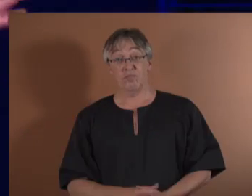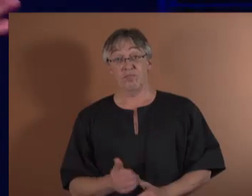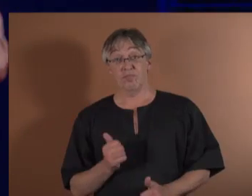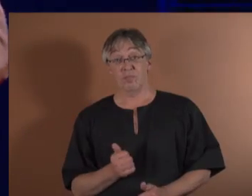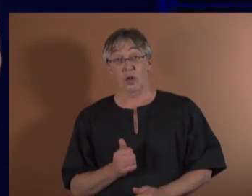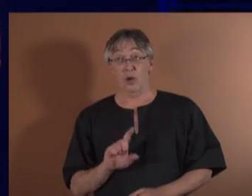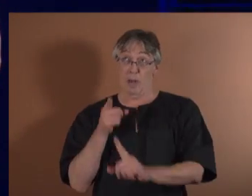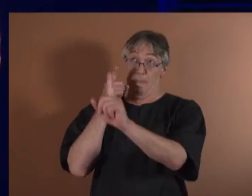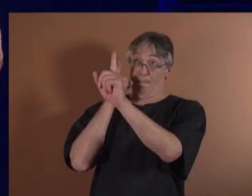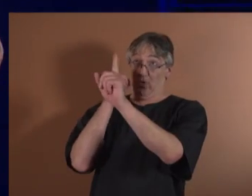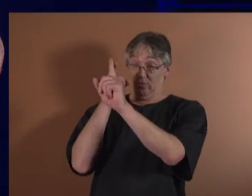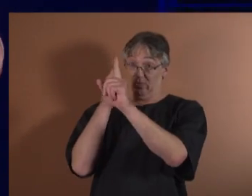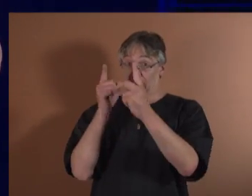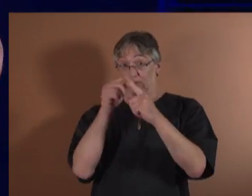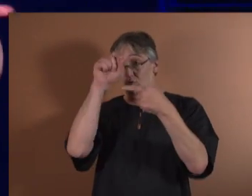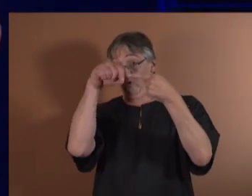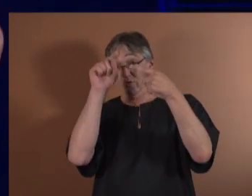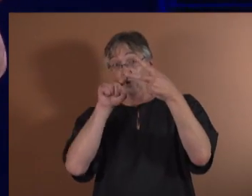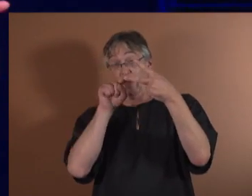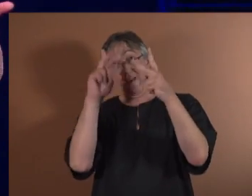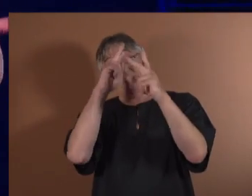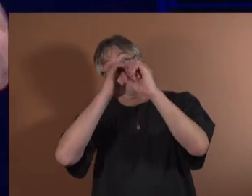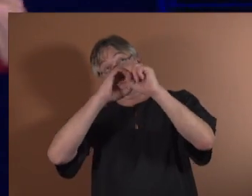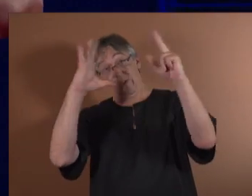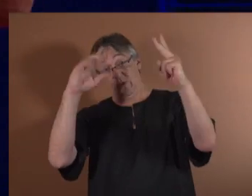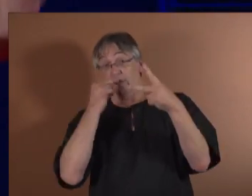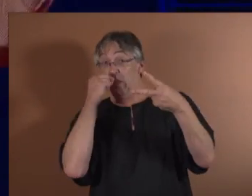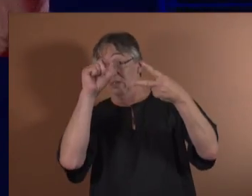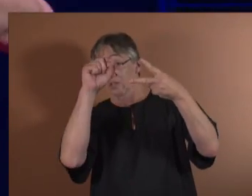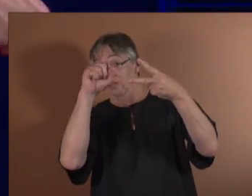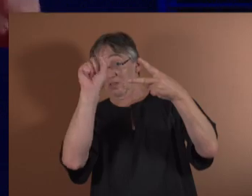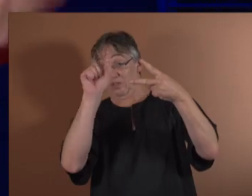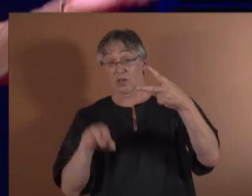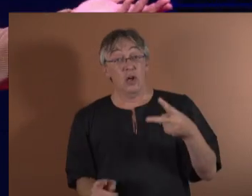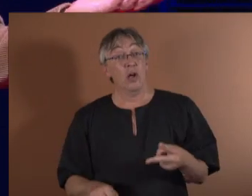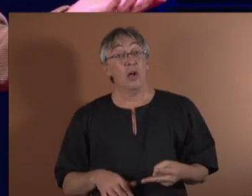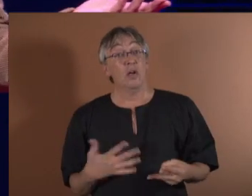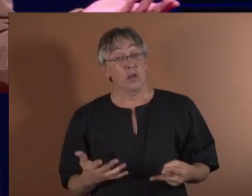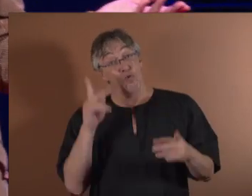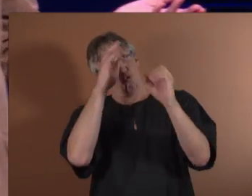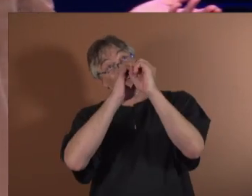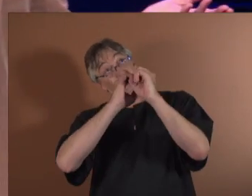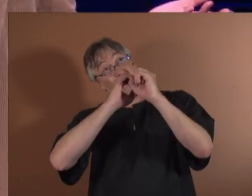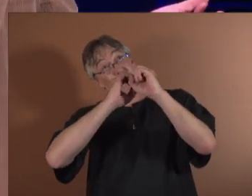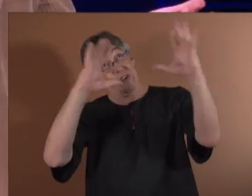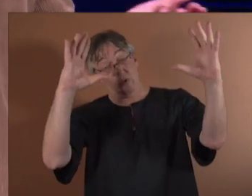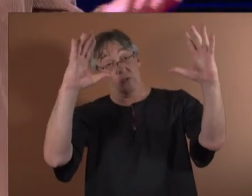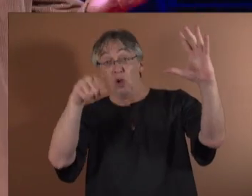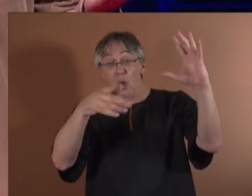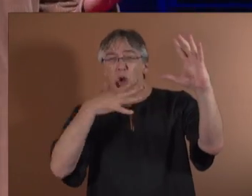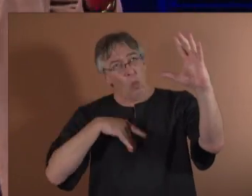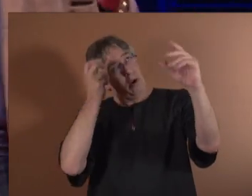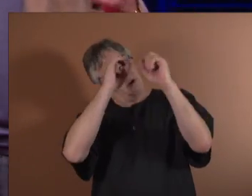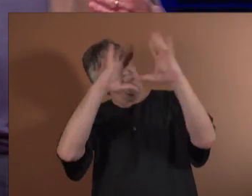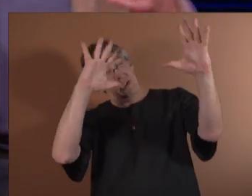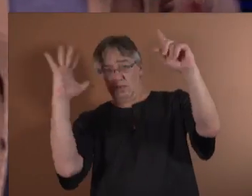This would happen fast, I told you. Now, what do you do next? Well, what happens next, assuming you want this vision to actually occur, is